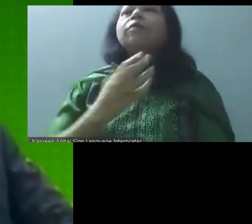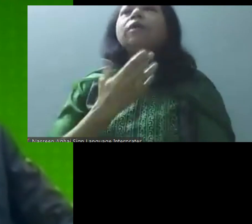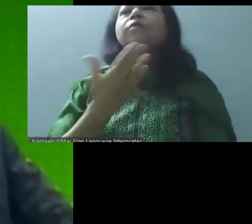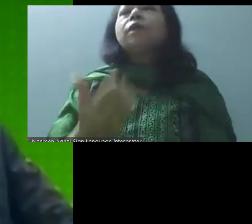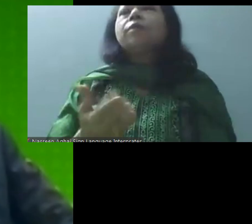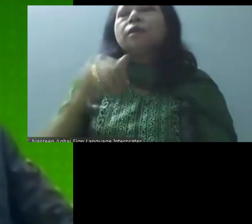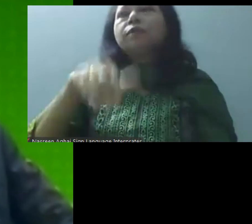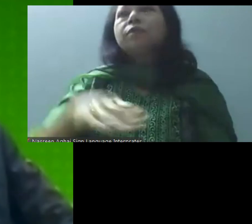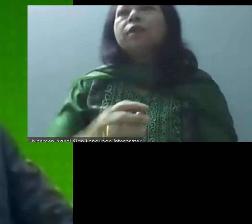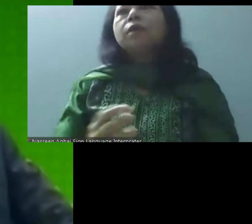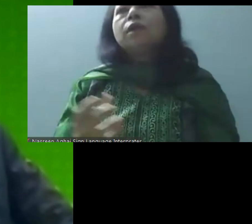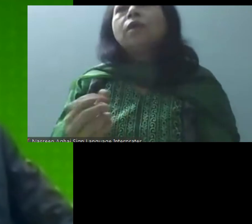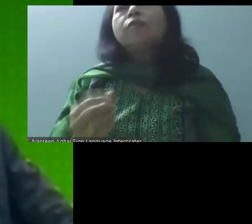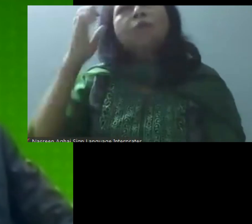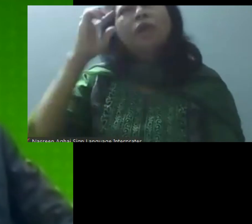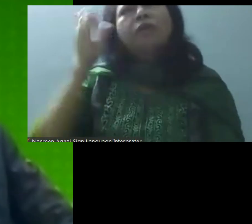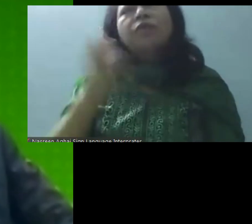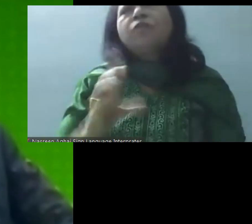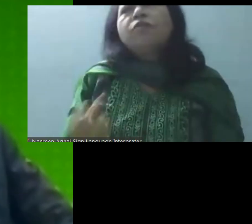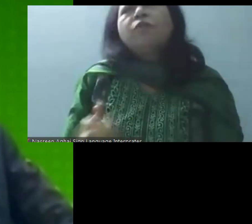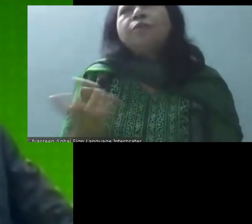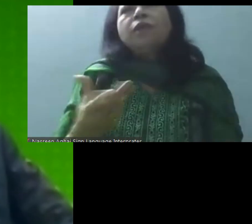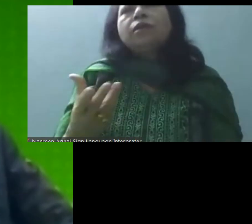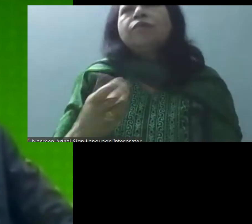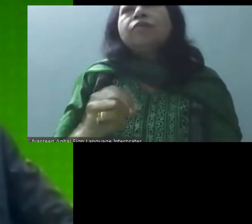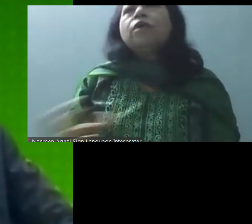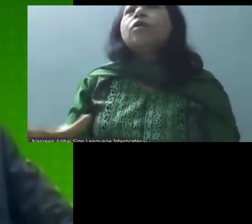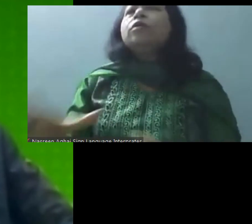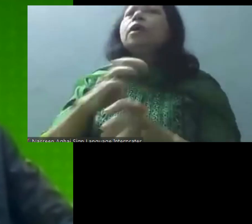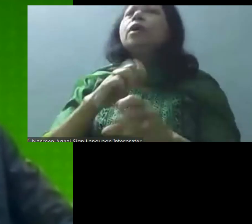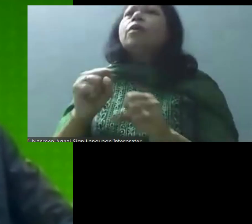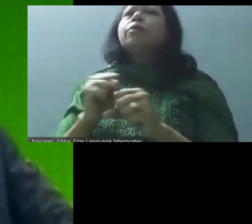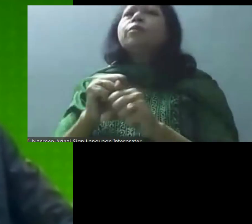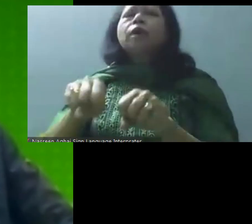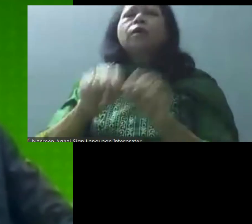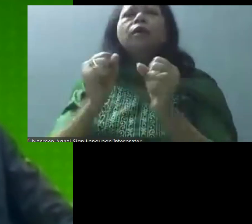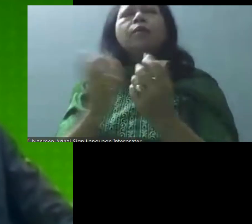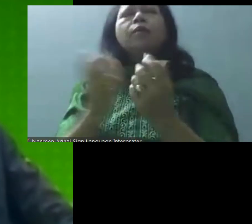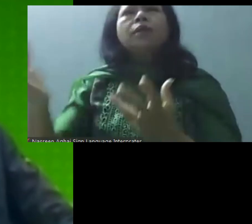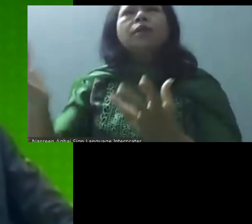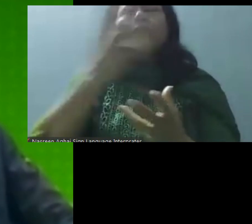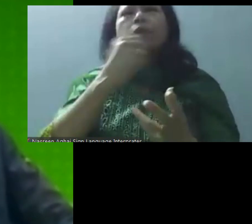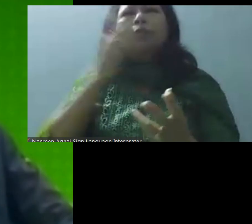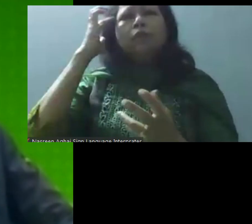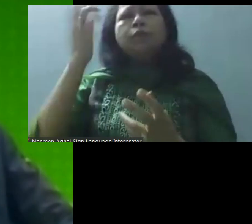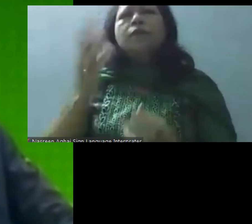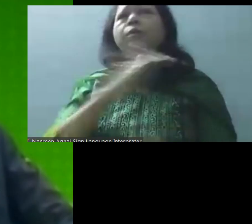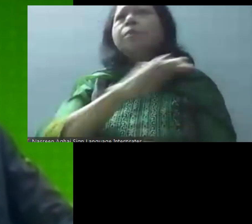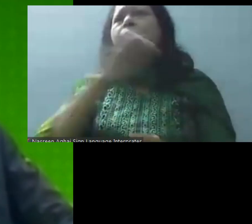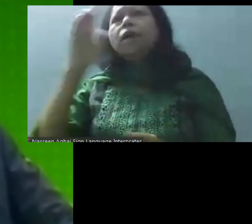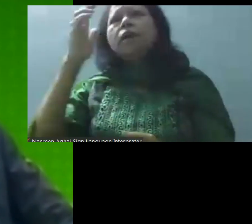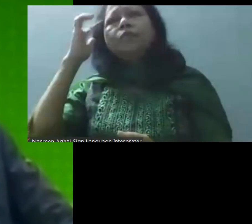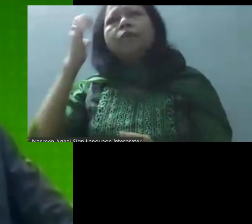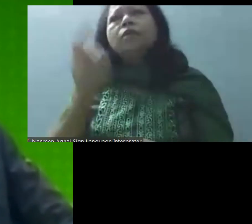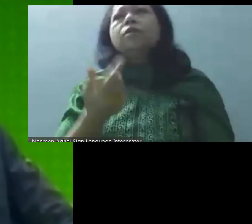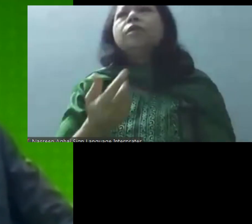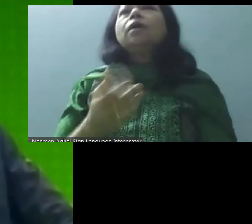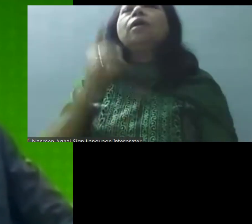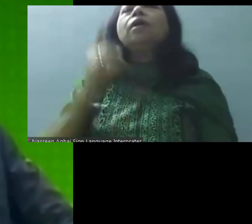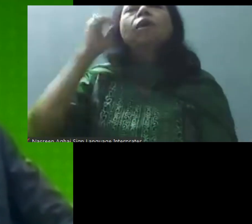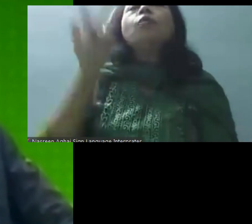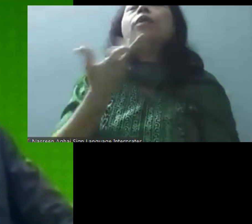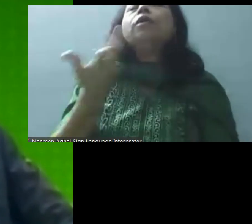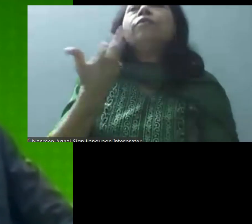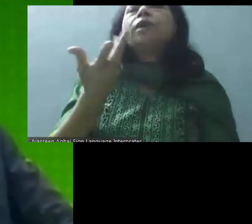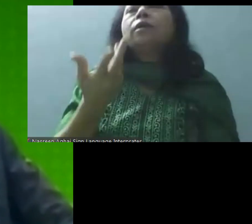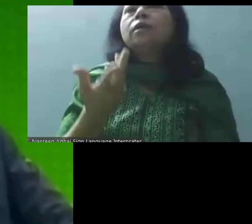Initially, there was a hesitation on part of both the faculty and the students, but nevertheless, everybody was cognizant of the fact that this is the only